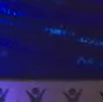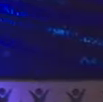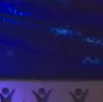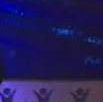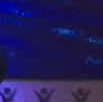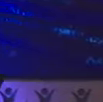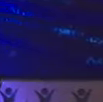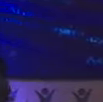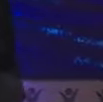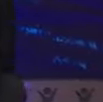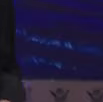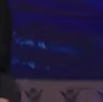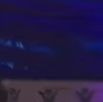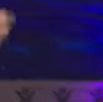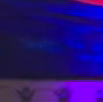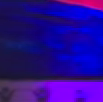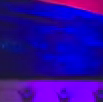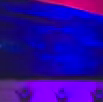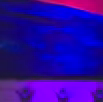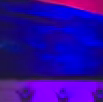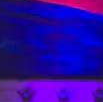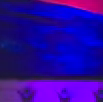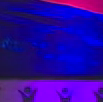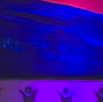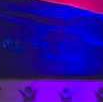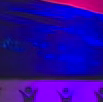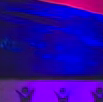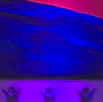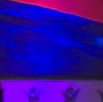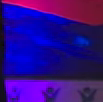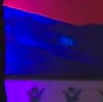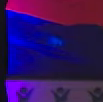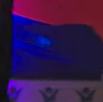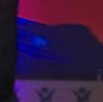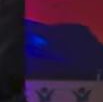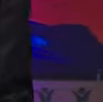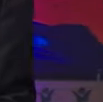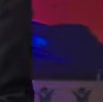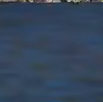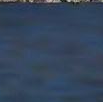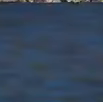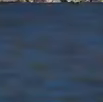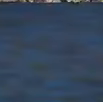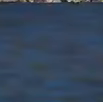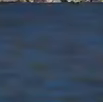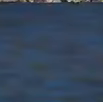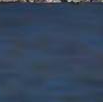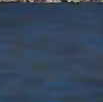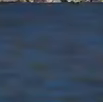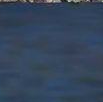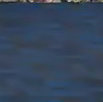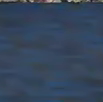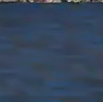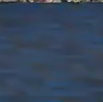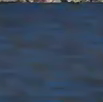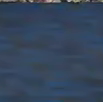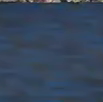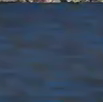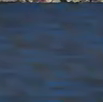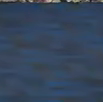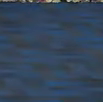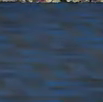word so we will not be deceived by these cult leaders. Now look, if any religious leader